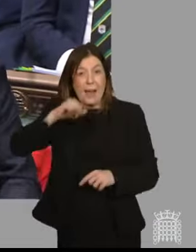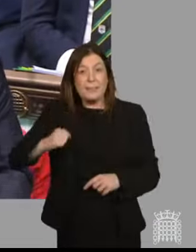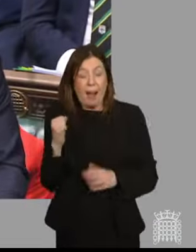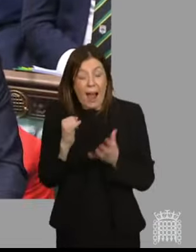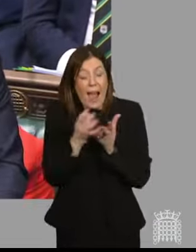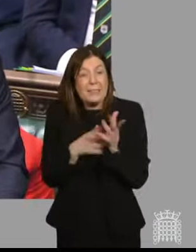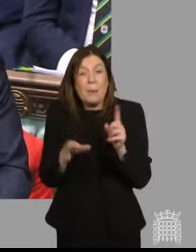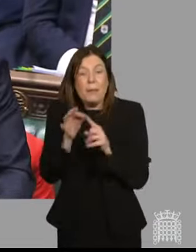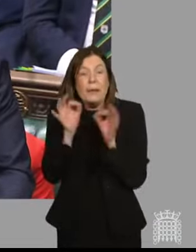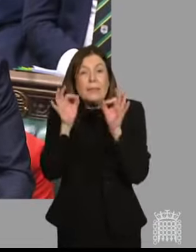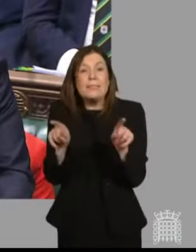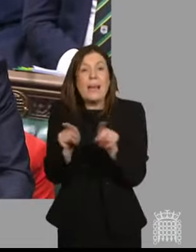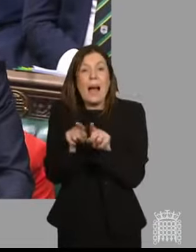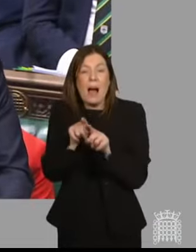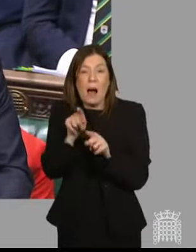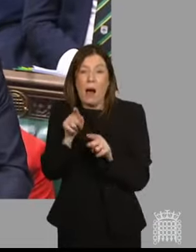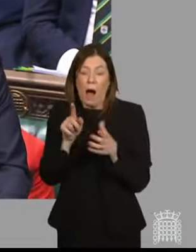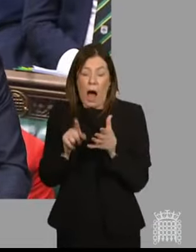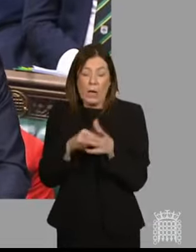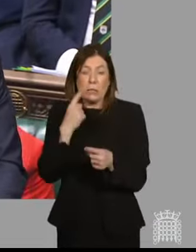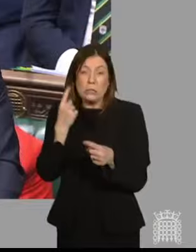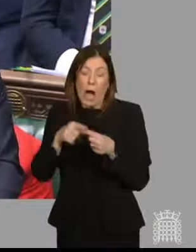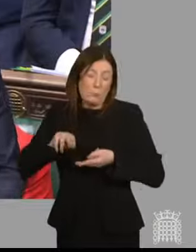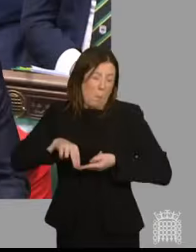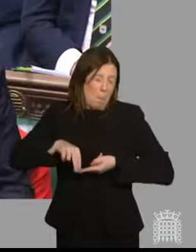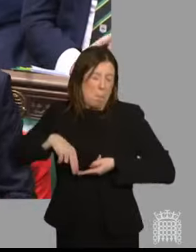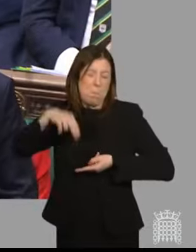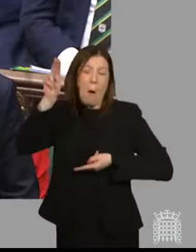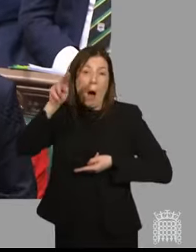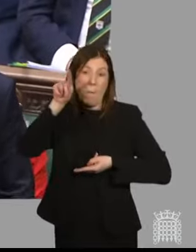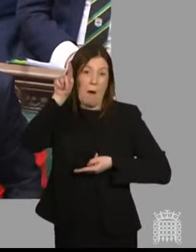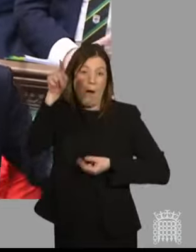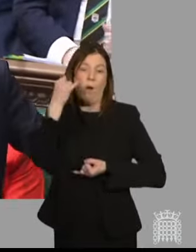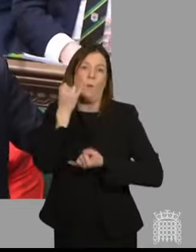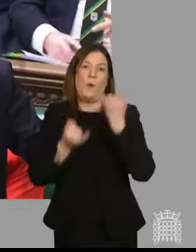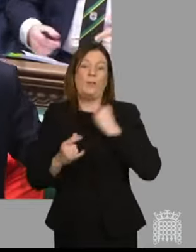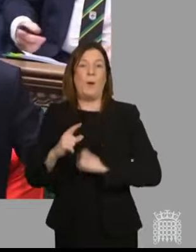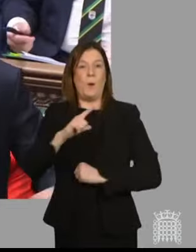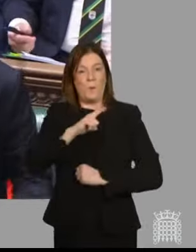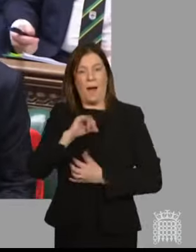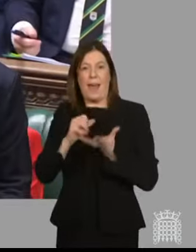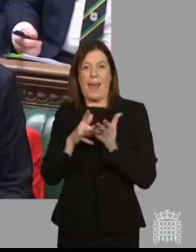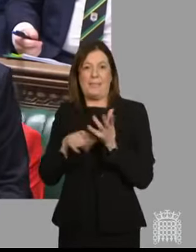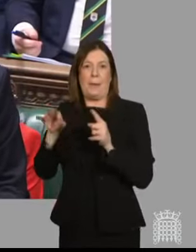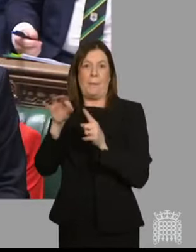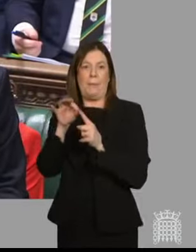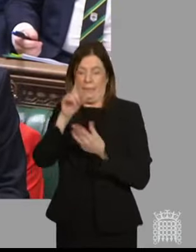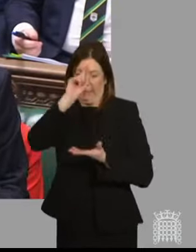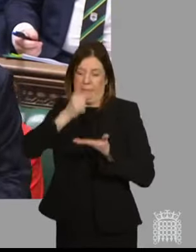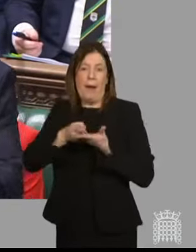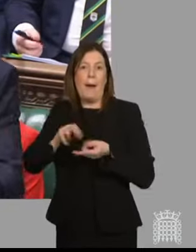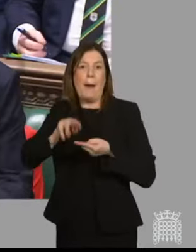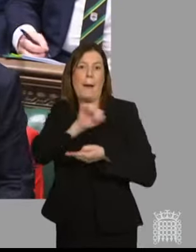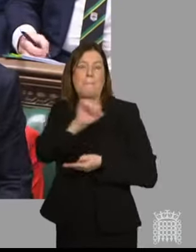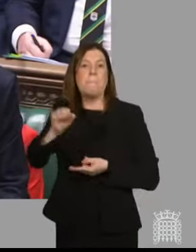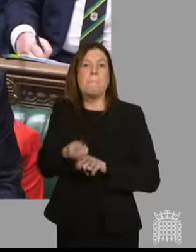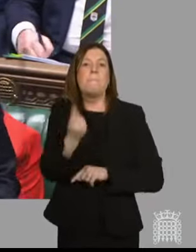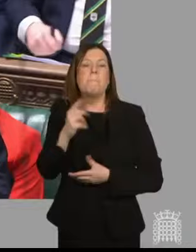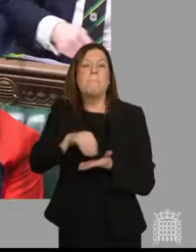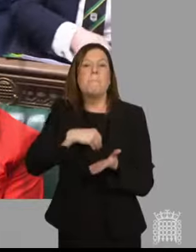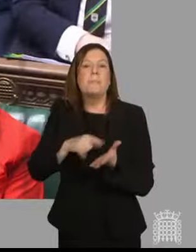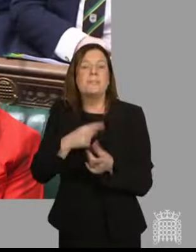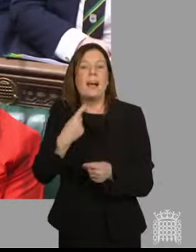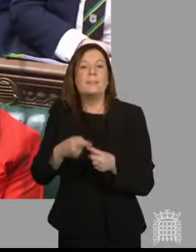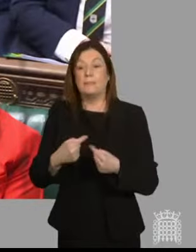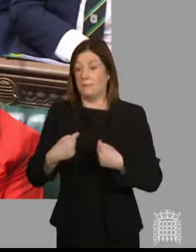the United Kingdom, because of the SNP's tax-hiking decisions. So, Mr. Speaker, while we've got a plan and cutting your taxes, it's Labour and the